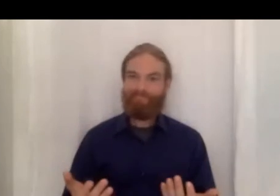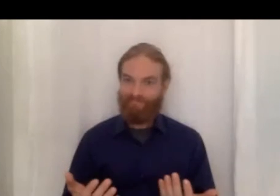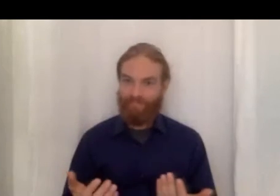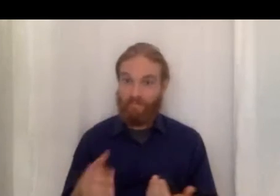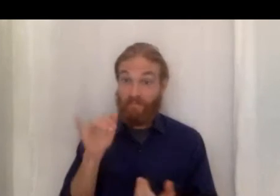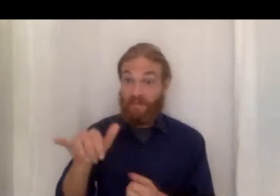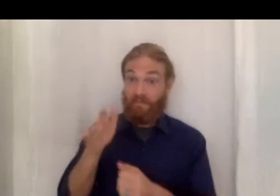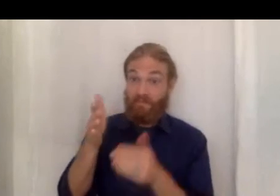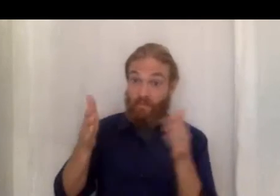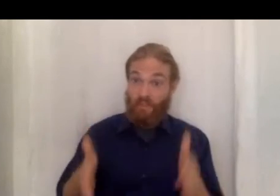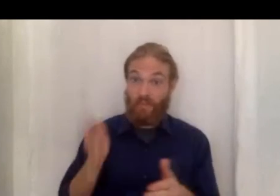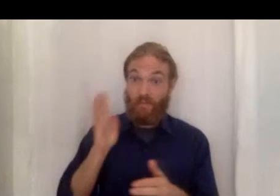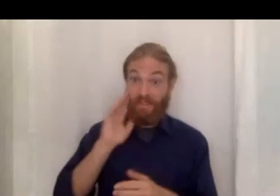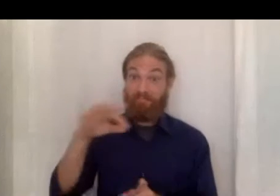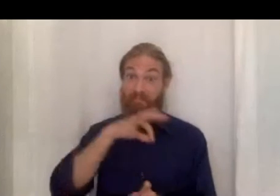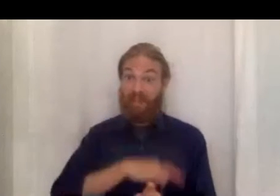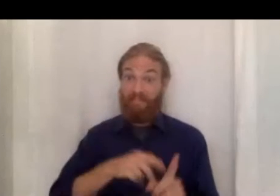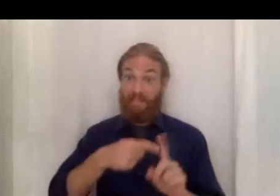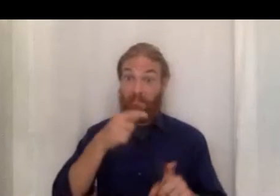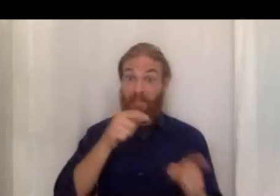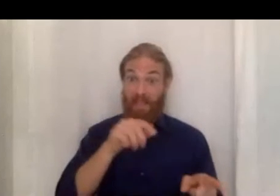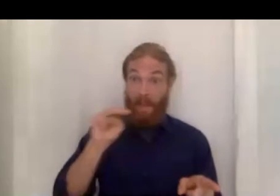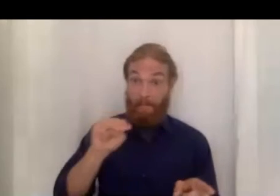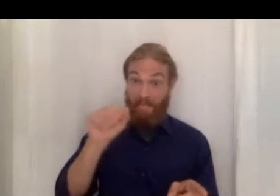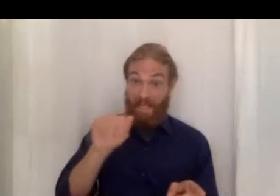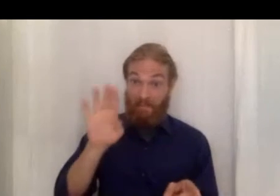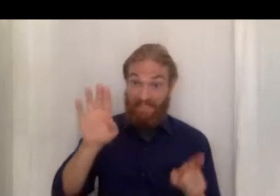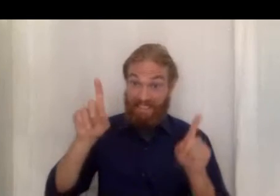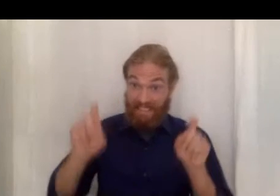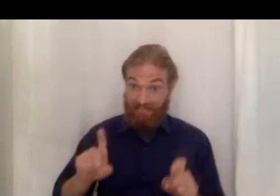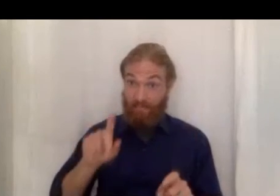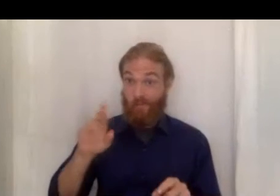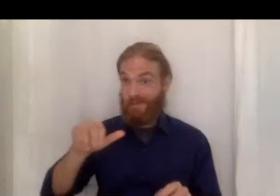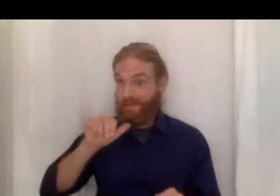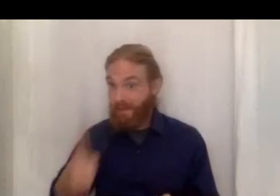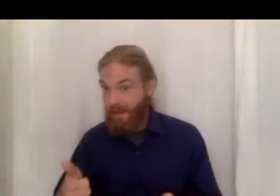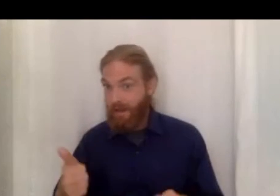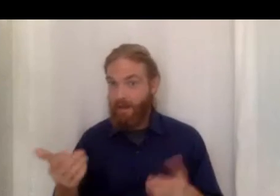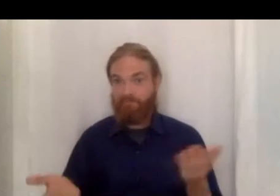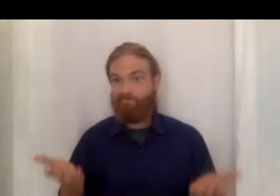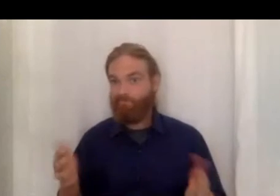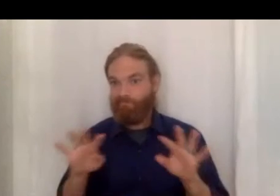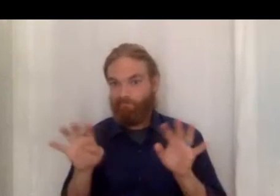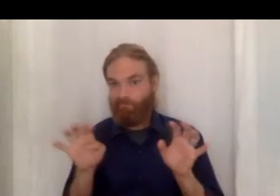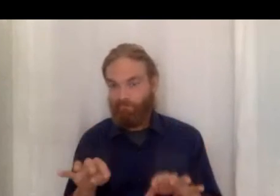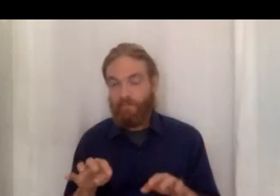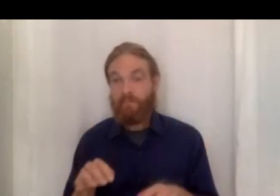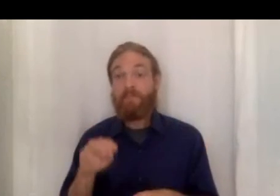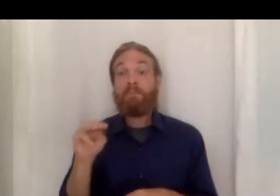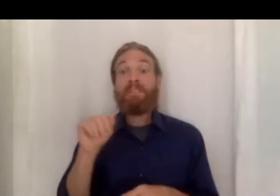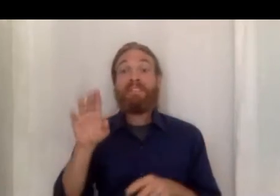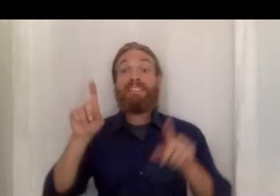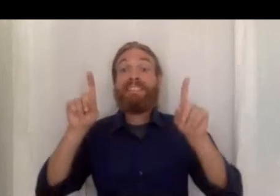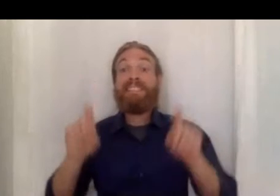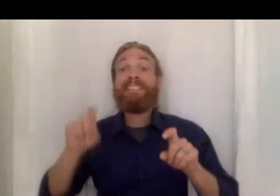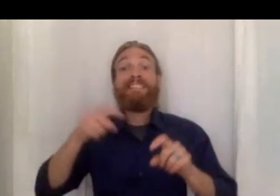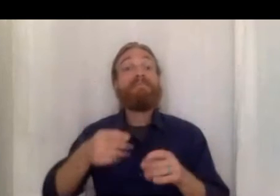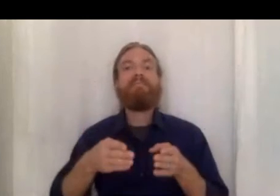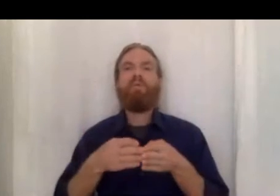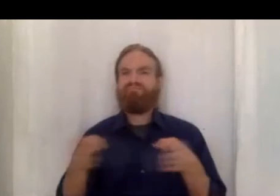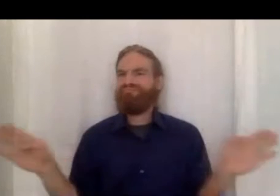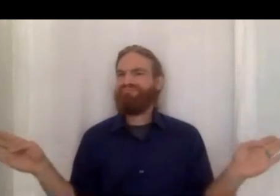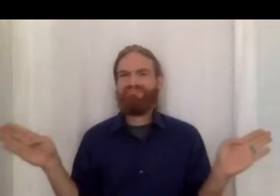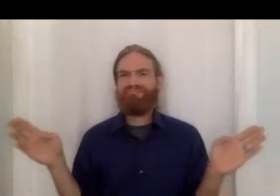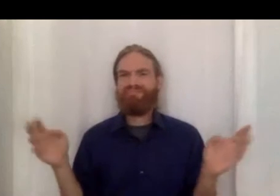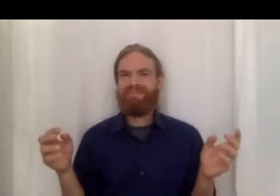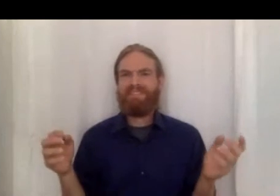not. Number two, antibody testing is widely available, really. LabCorp does it, any hospital would do it, Quest does it.